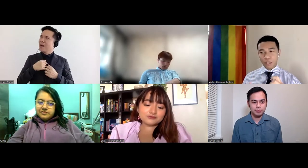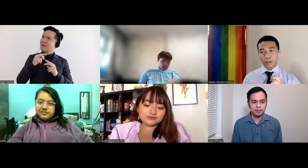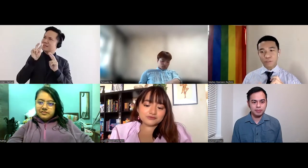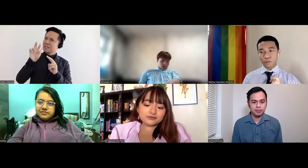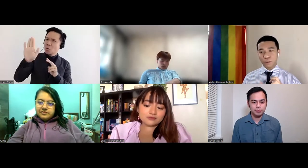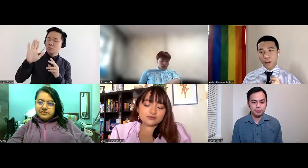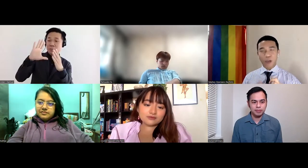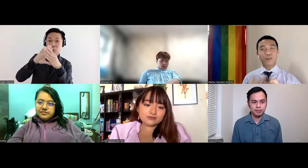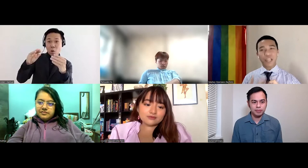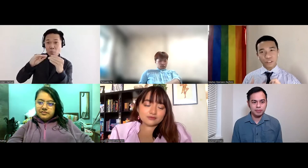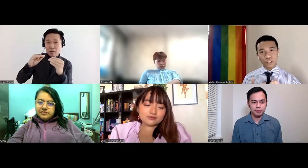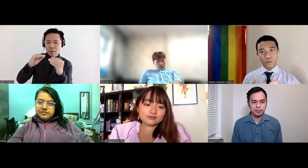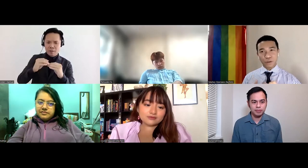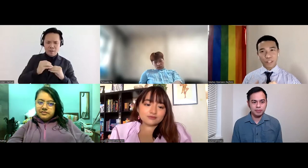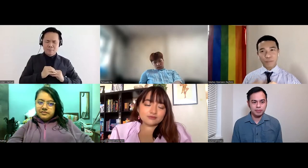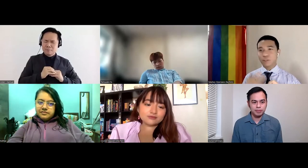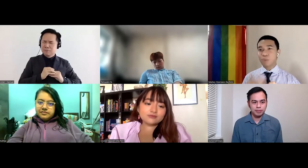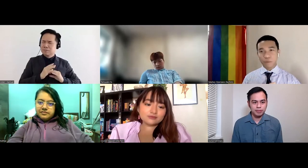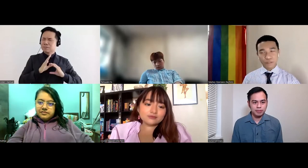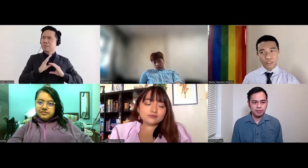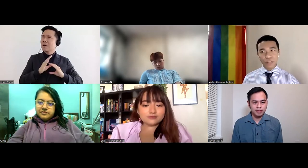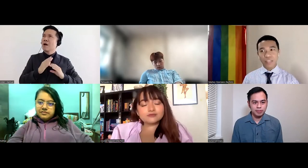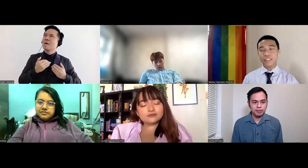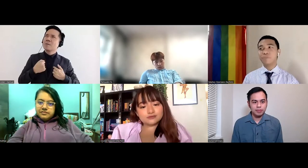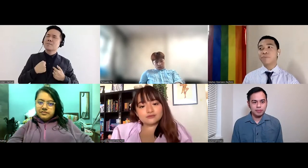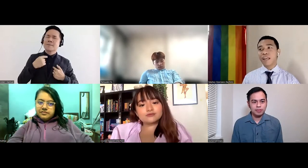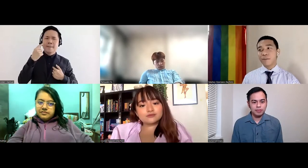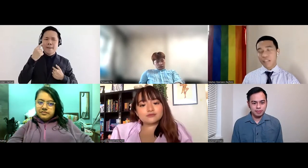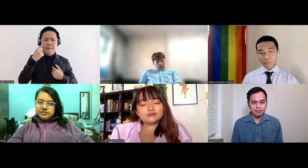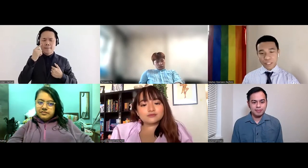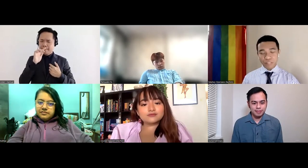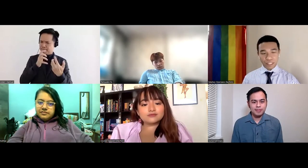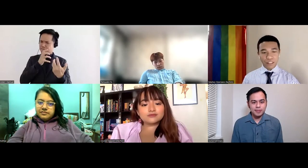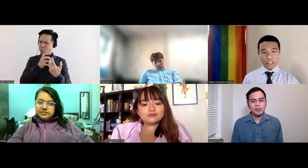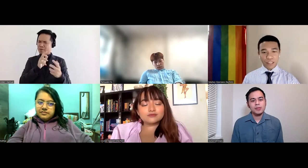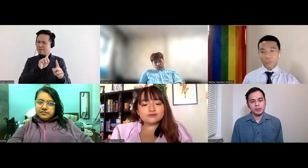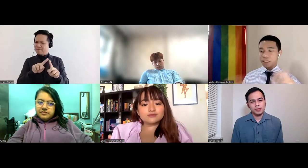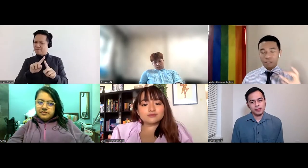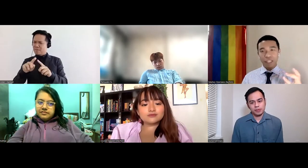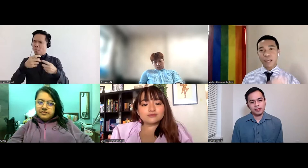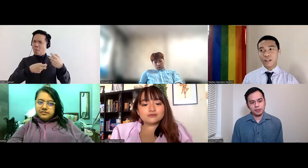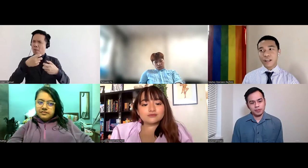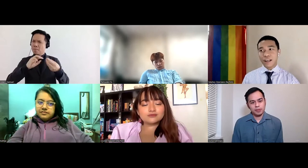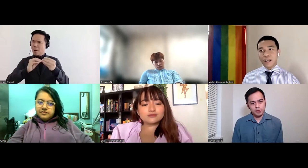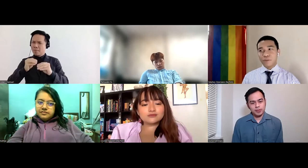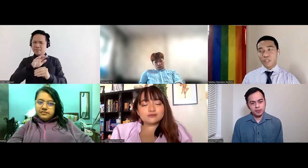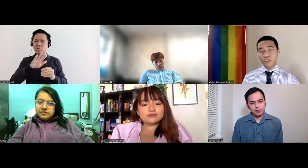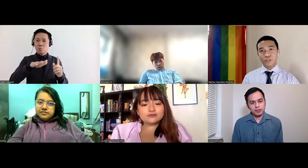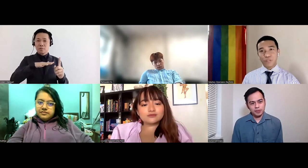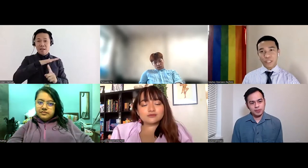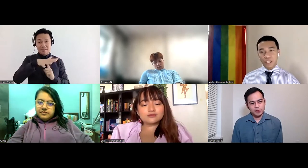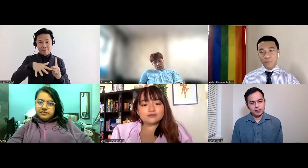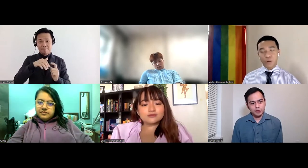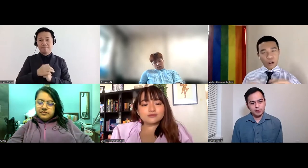fires us when it comes to our rage, when it comes to the problems in the society. But I believe that with the disability sector,